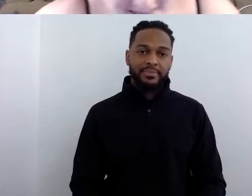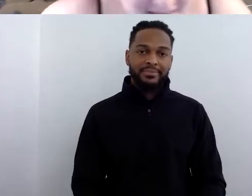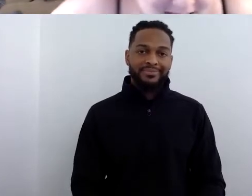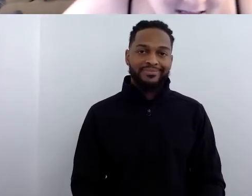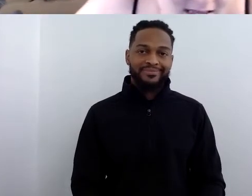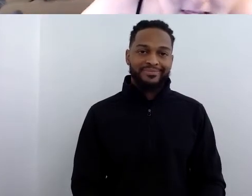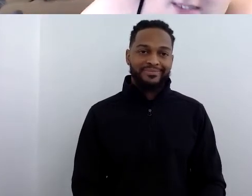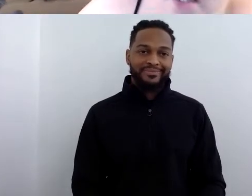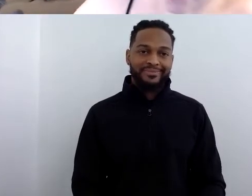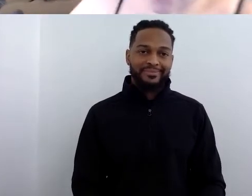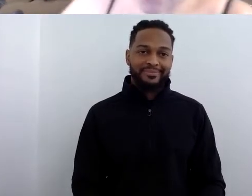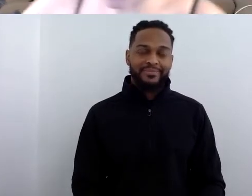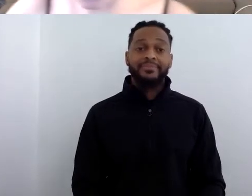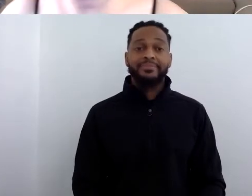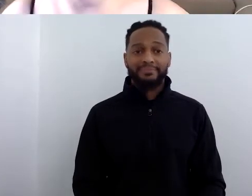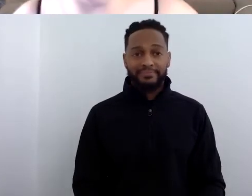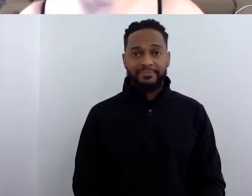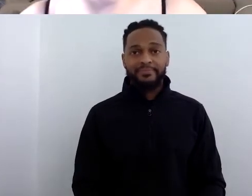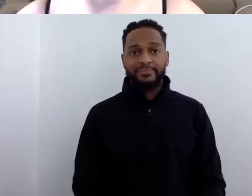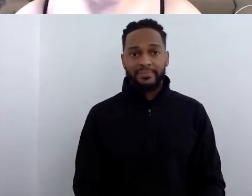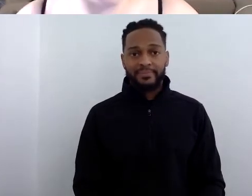But I want to say that,